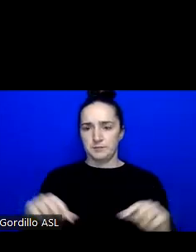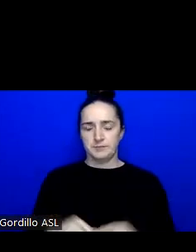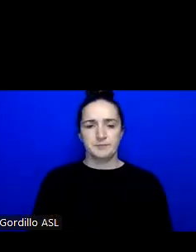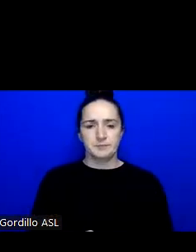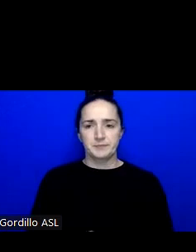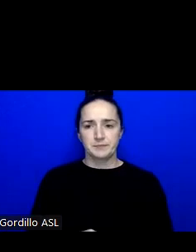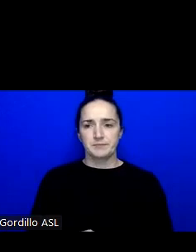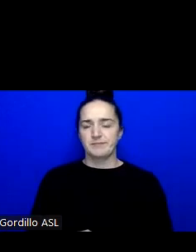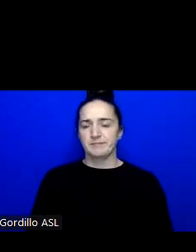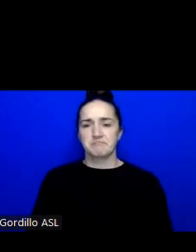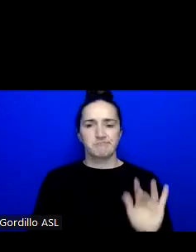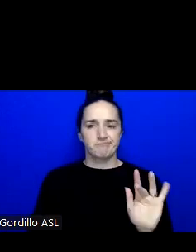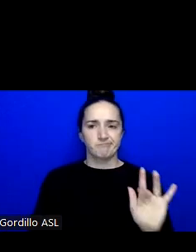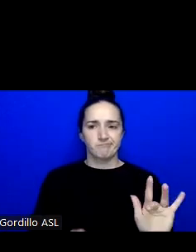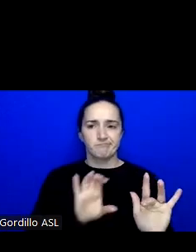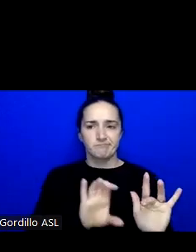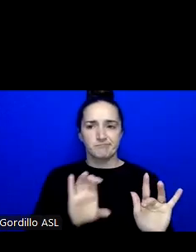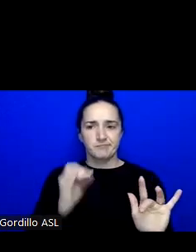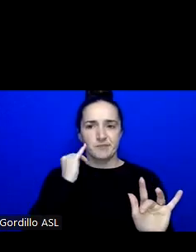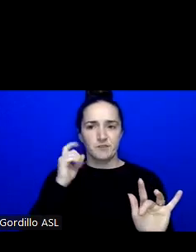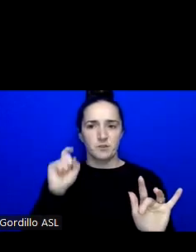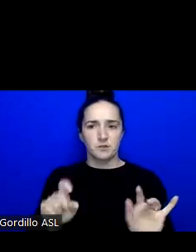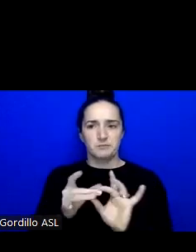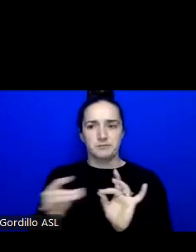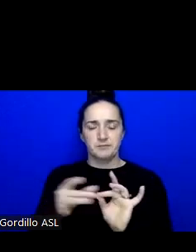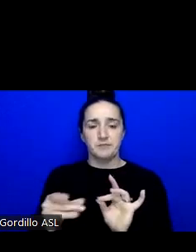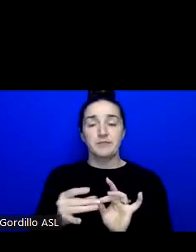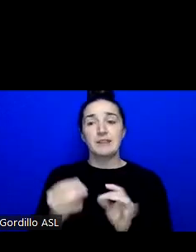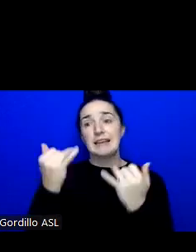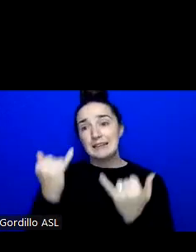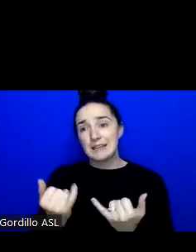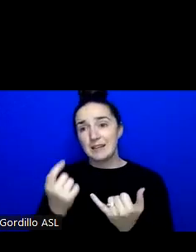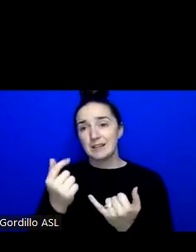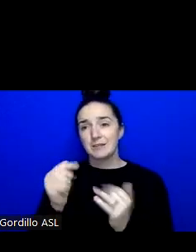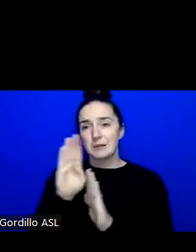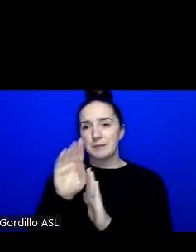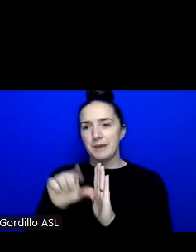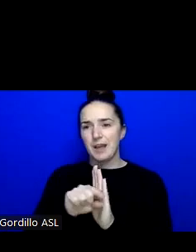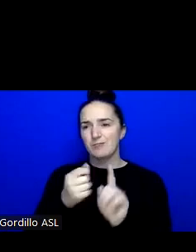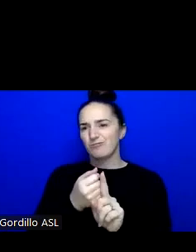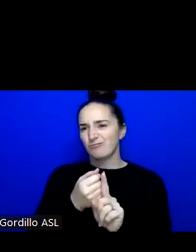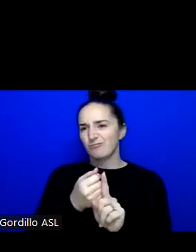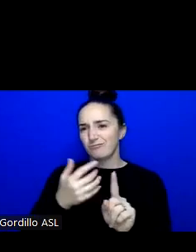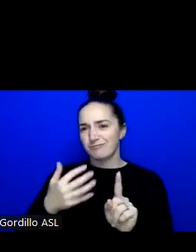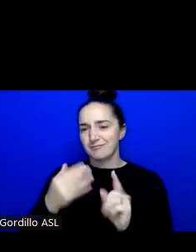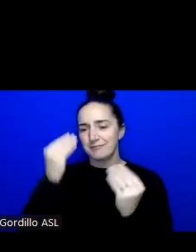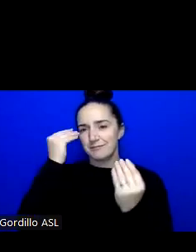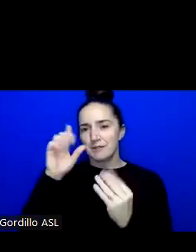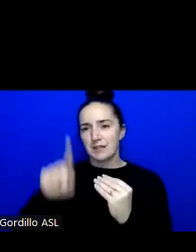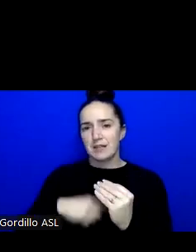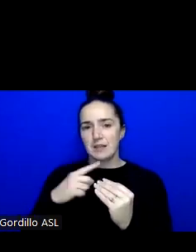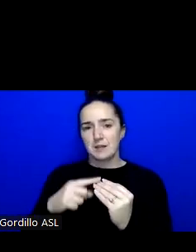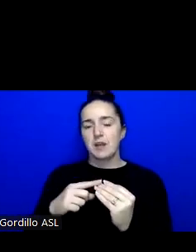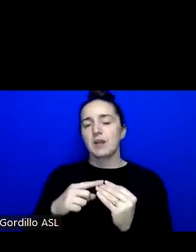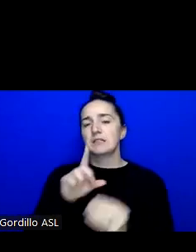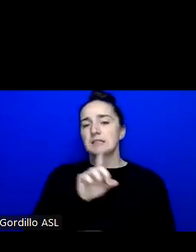So you can click on that to enable if you'd like. So now a little bit of background about our speaker this morning. So audiologist Dr. Kelly